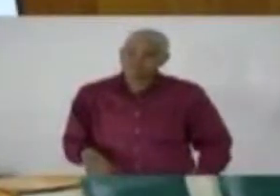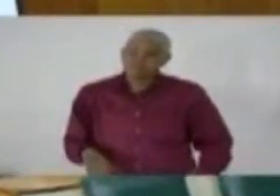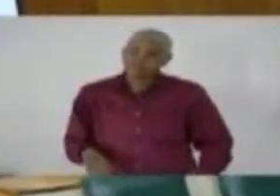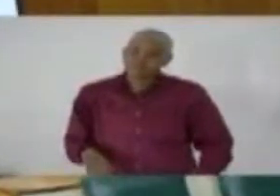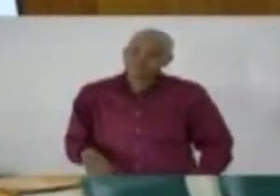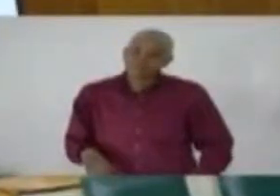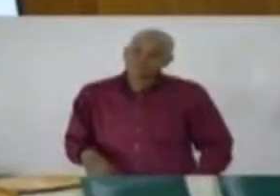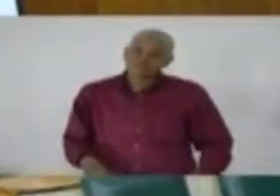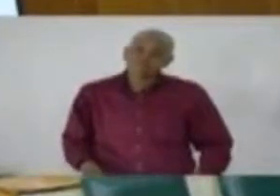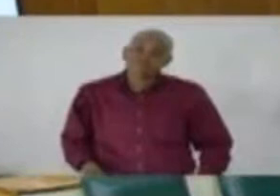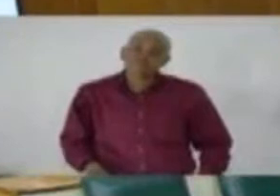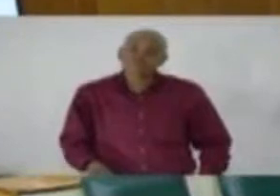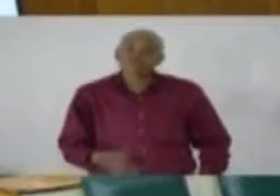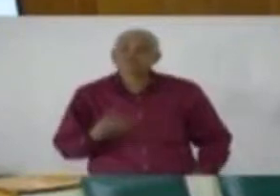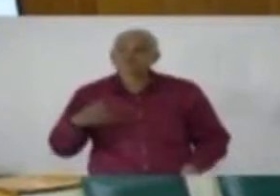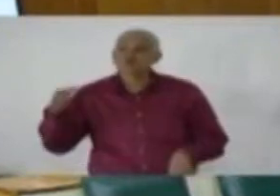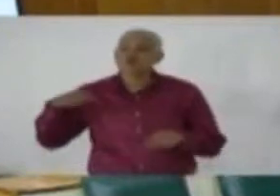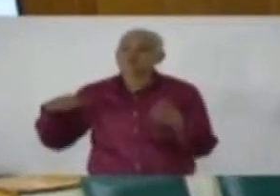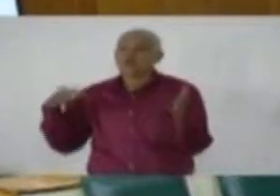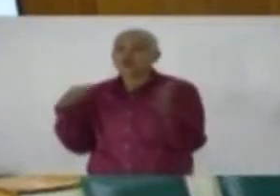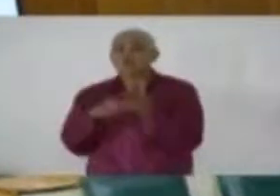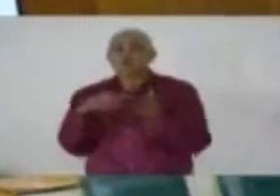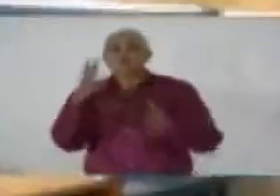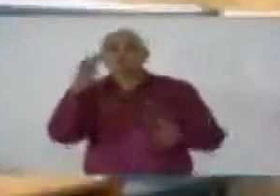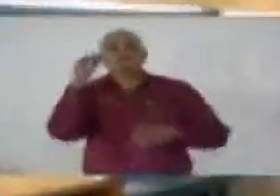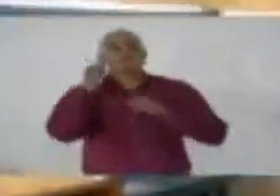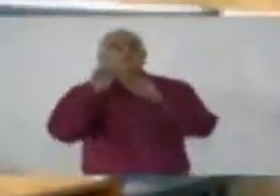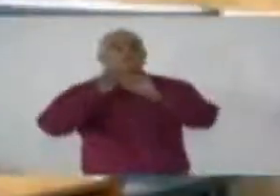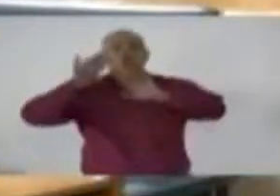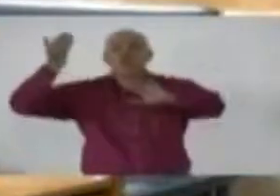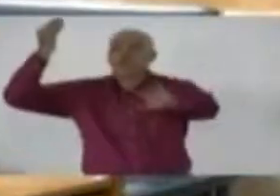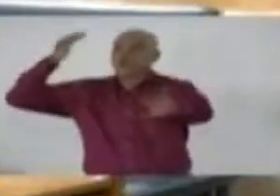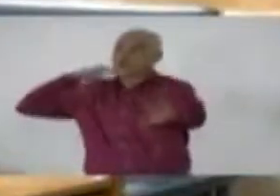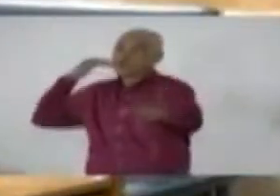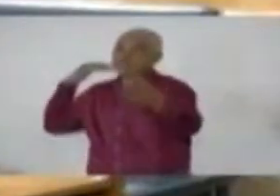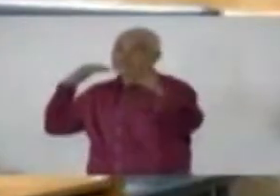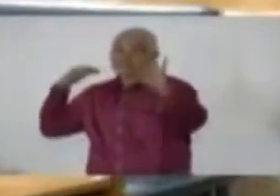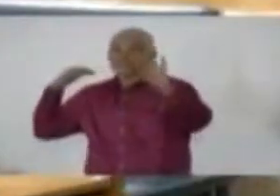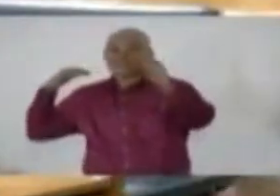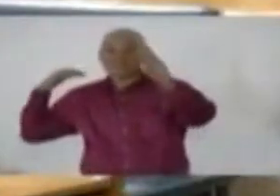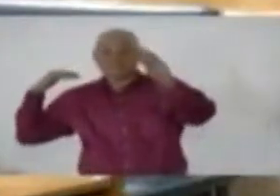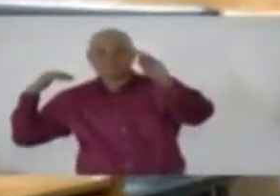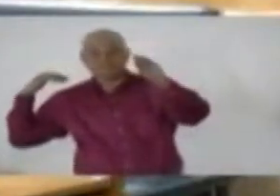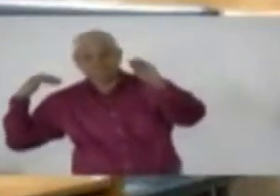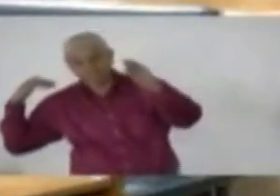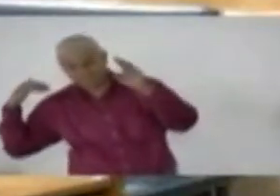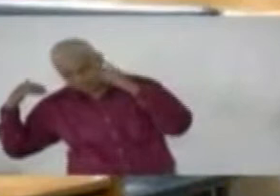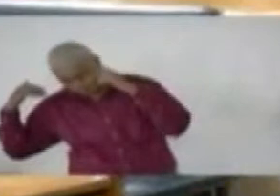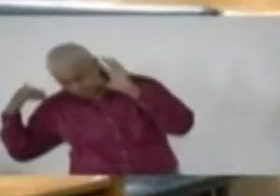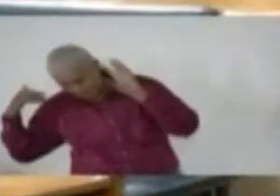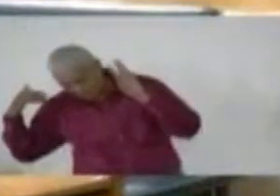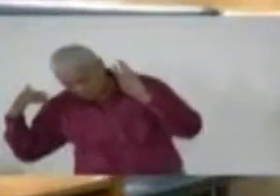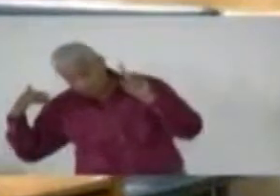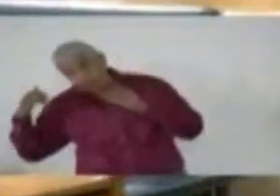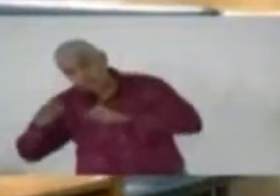Motley. So I went back and I looked at the 60 years. 61 years, because we don't have 62